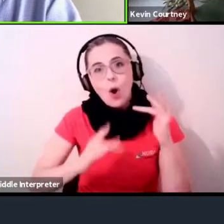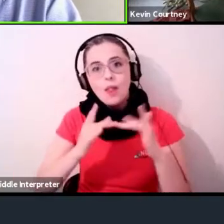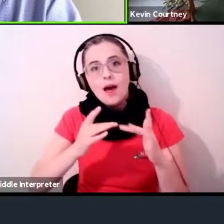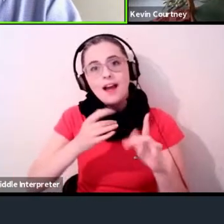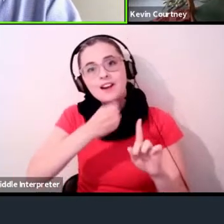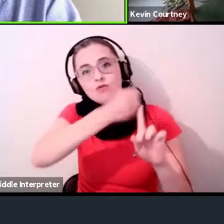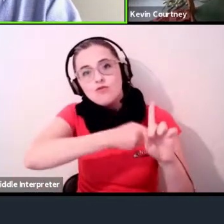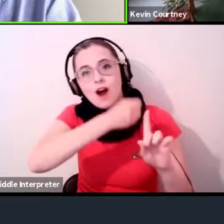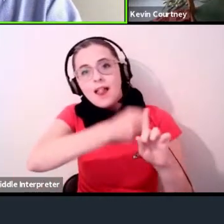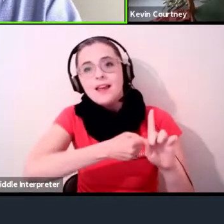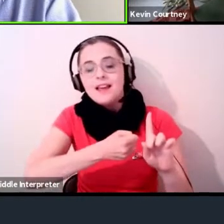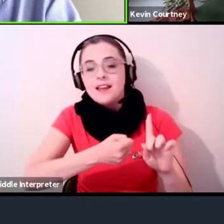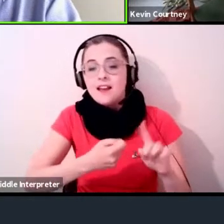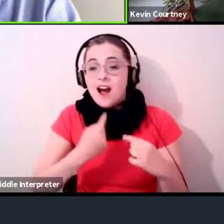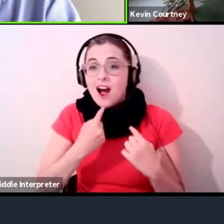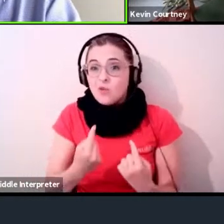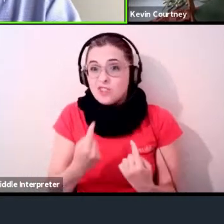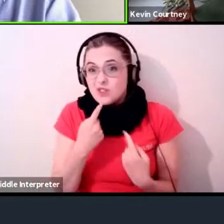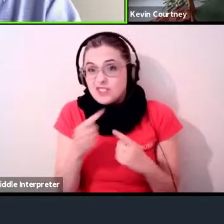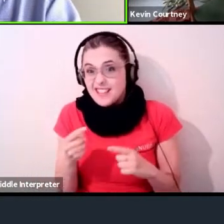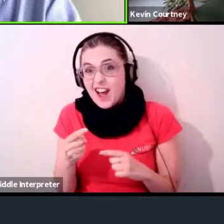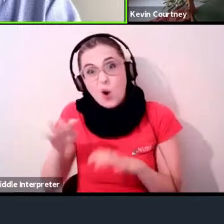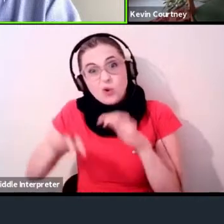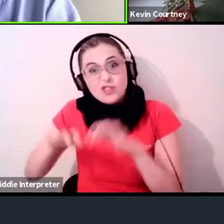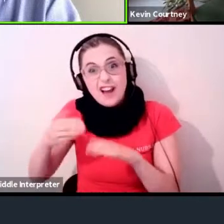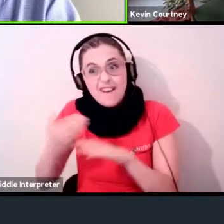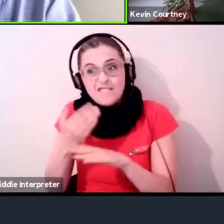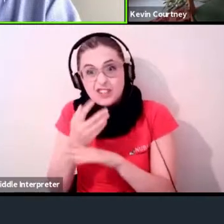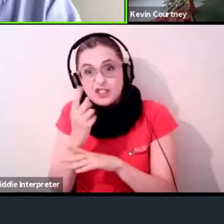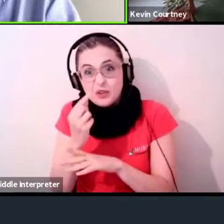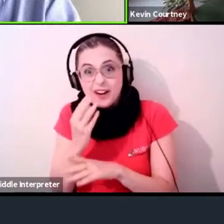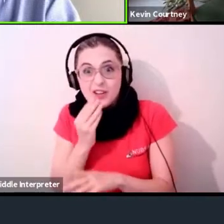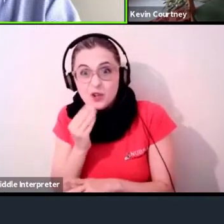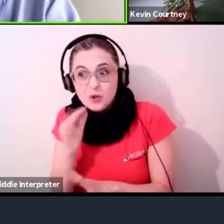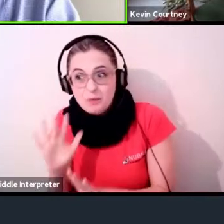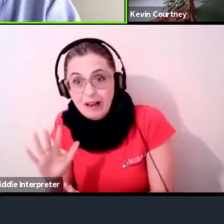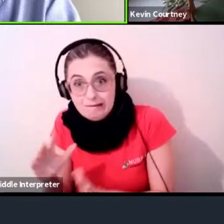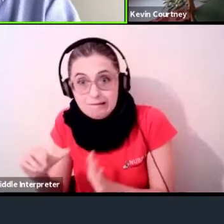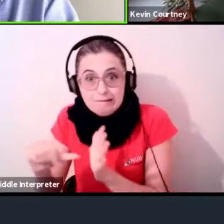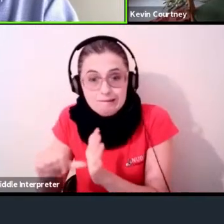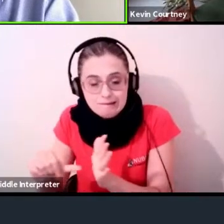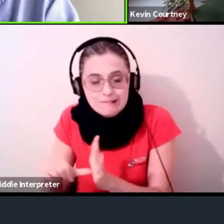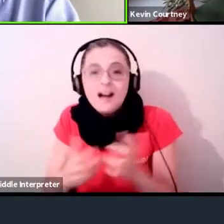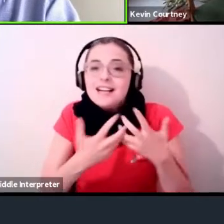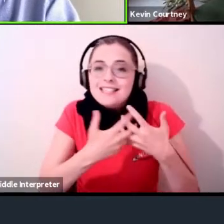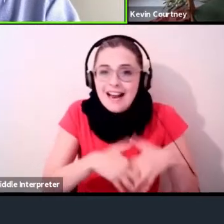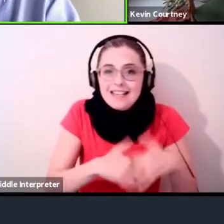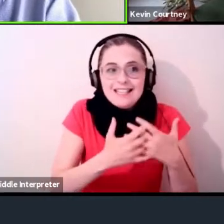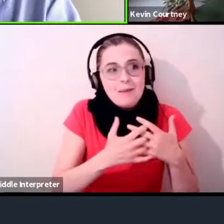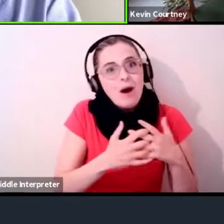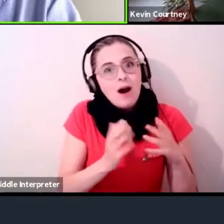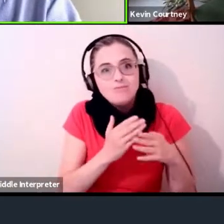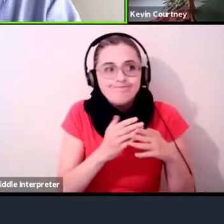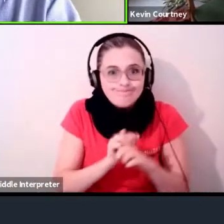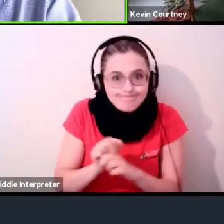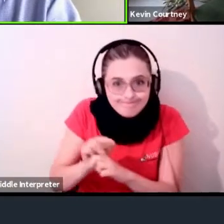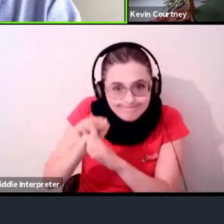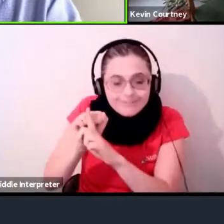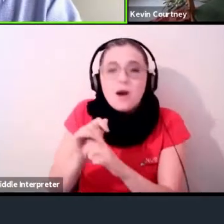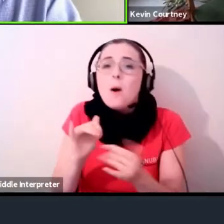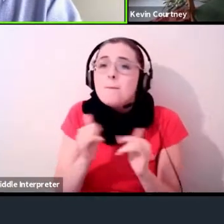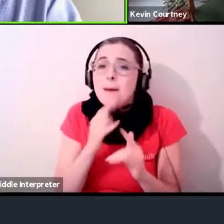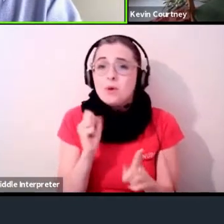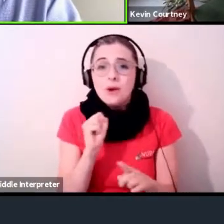going to say that the chat function will be open throughout the meeting, but the guys are working on it. It might be that you can post in the Q&A